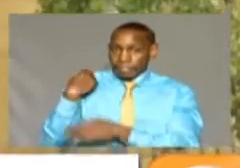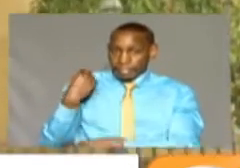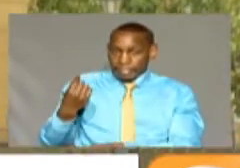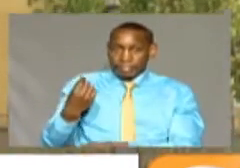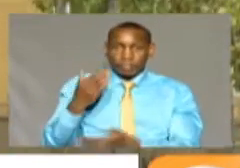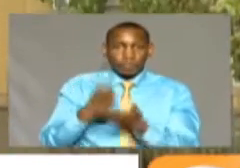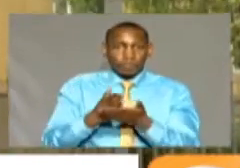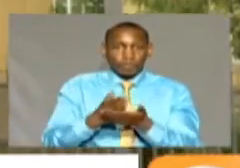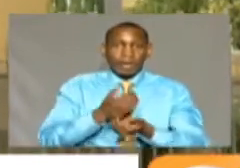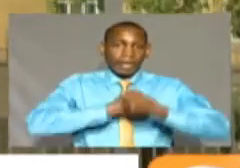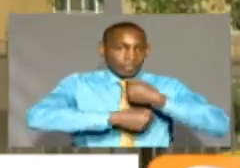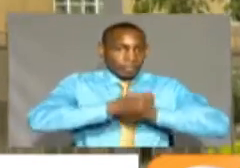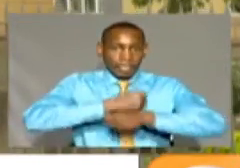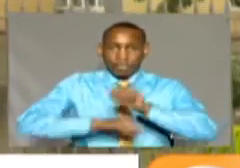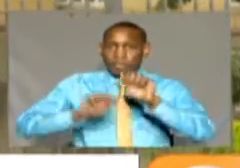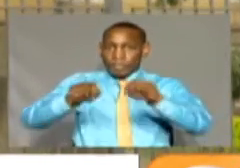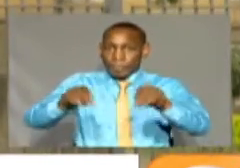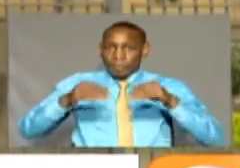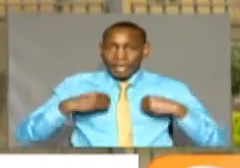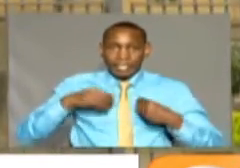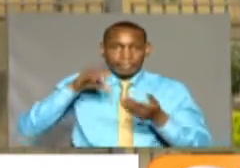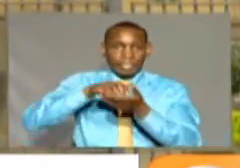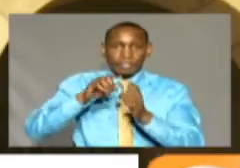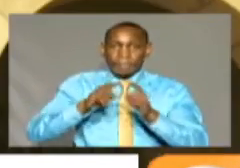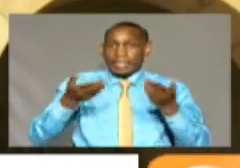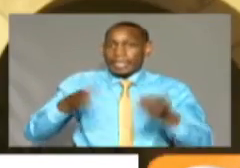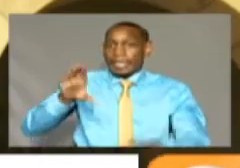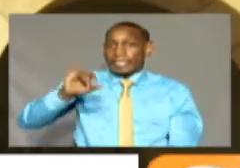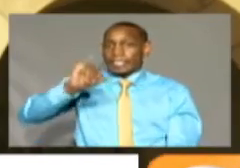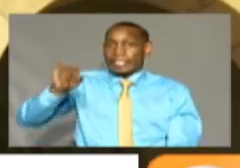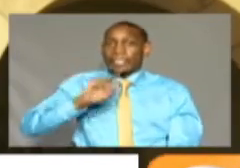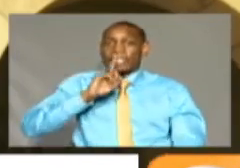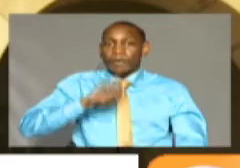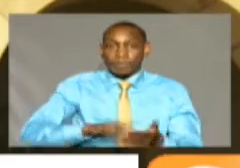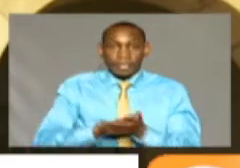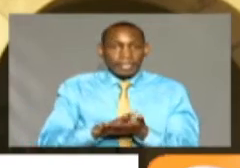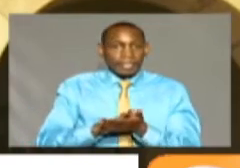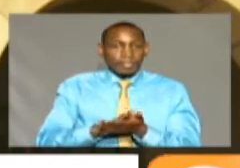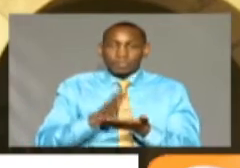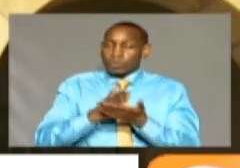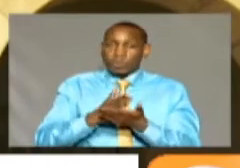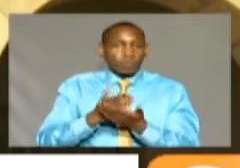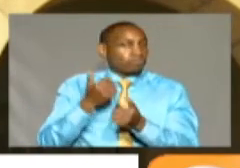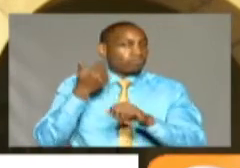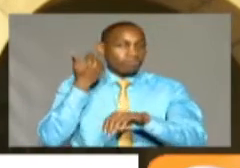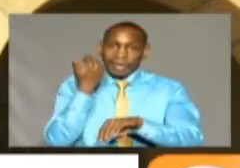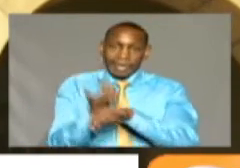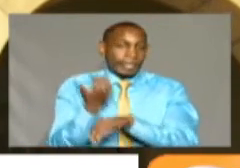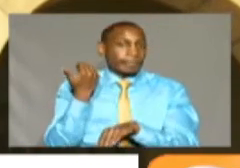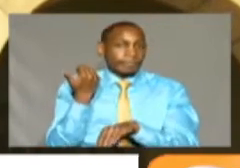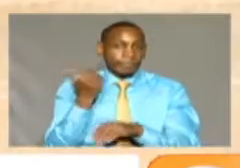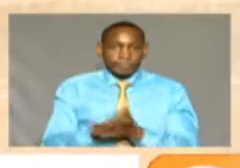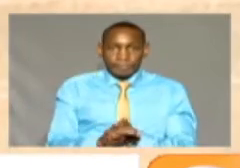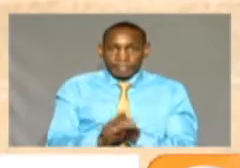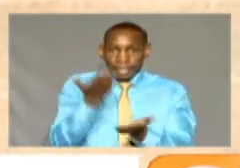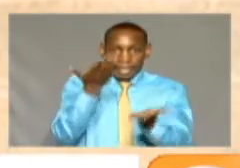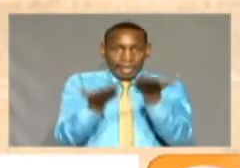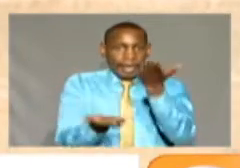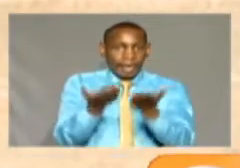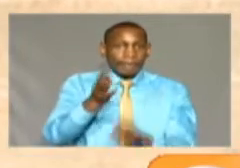taken drastic measures to cope. But now the Chief Justice says it is about to get worse. An average